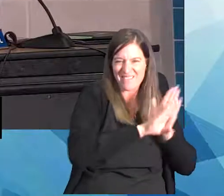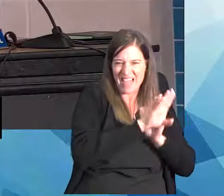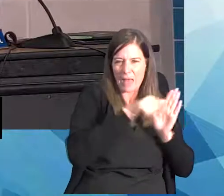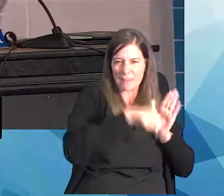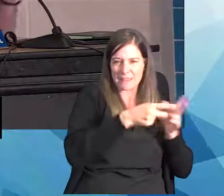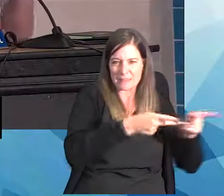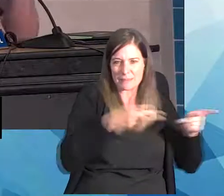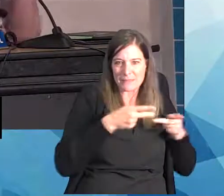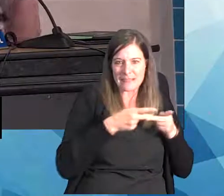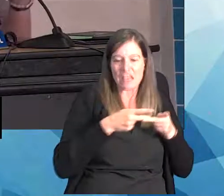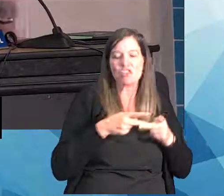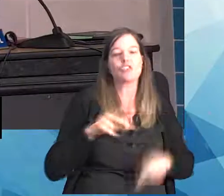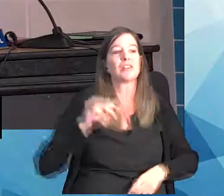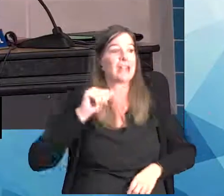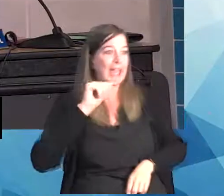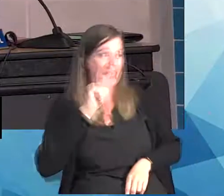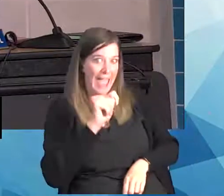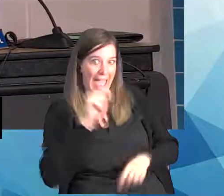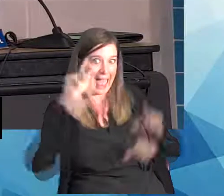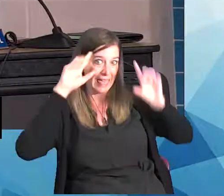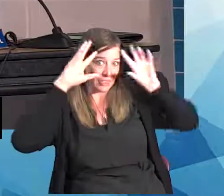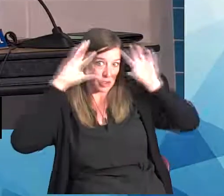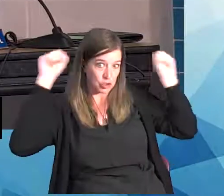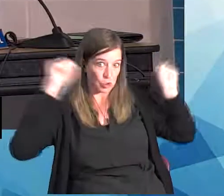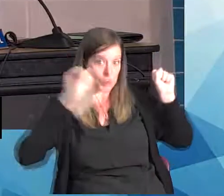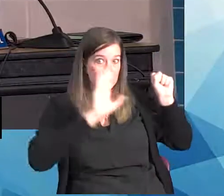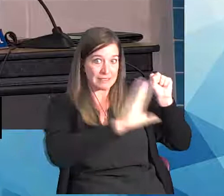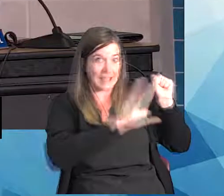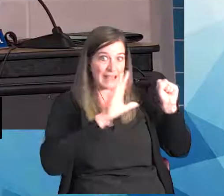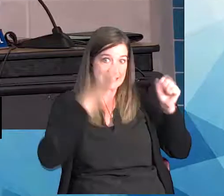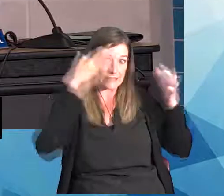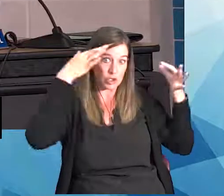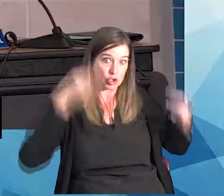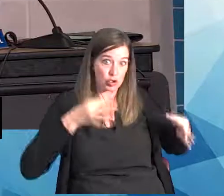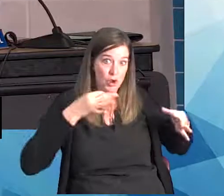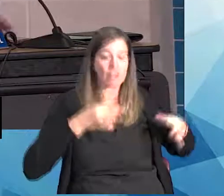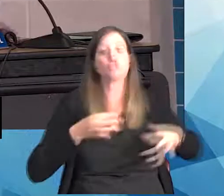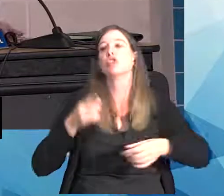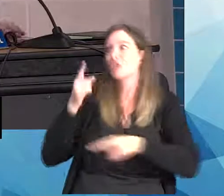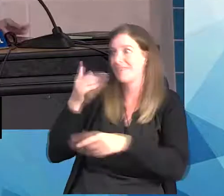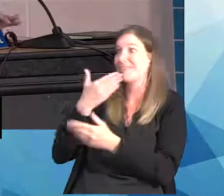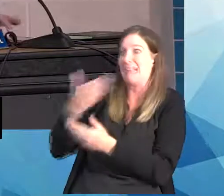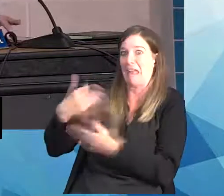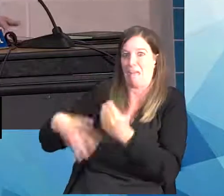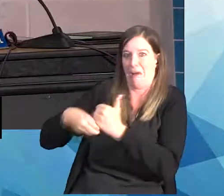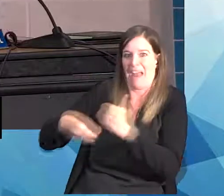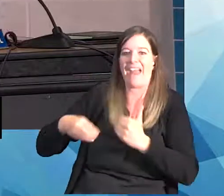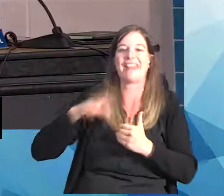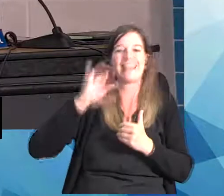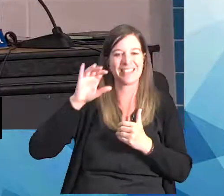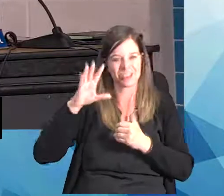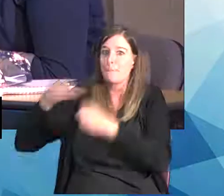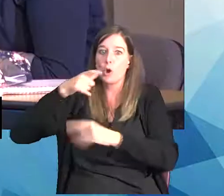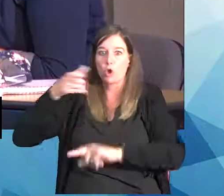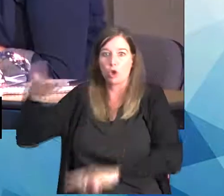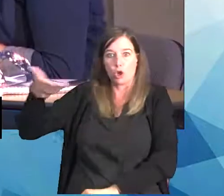discretion. At the superintendent's discretion. Thank you. Excellent. Thank you. I would second that motion.